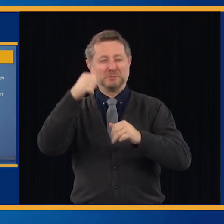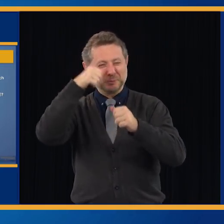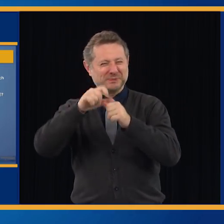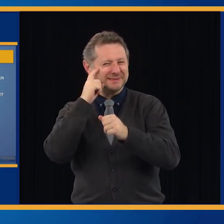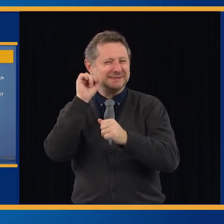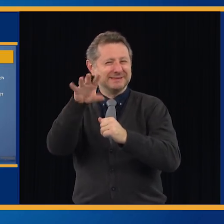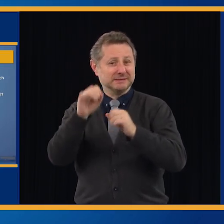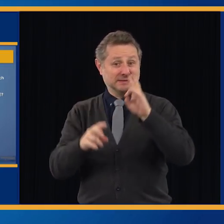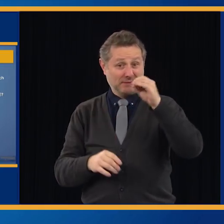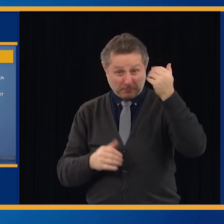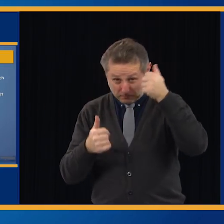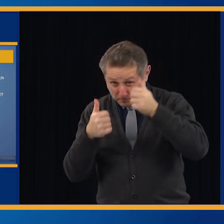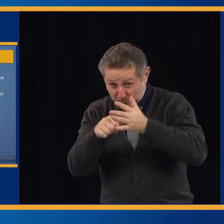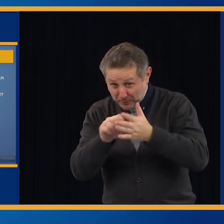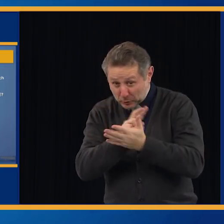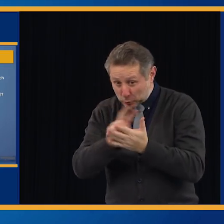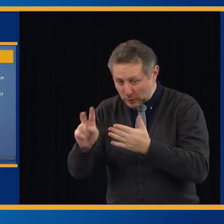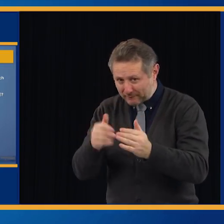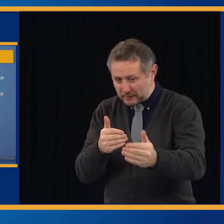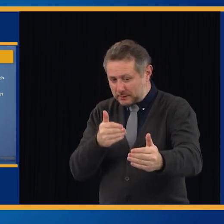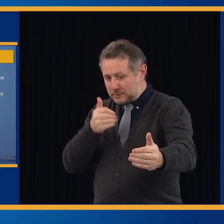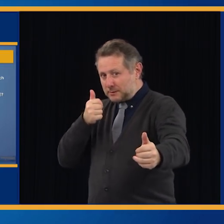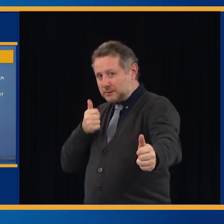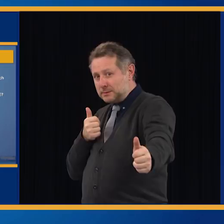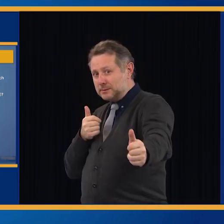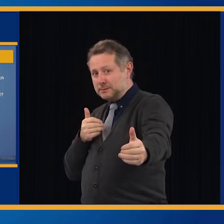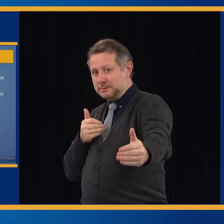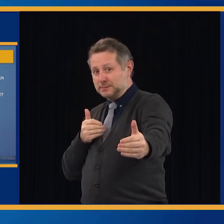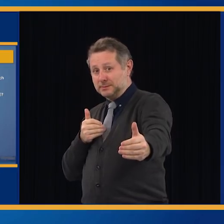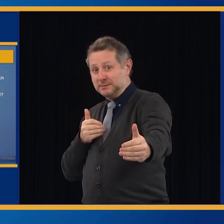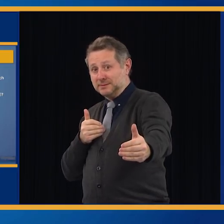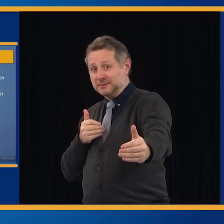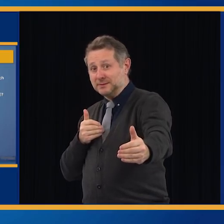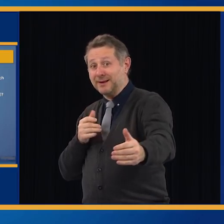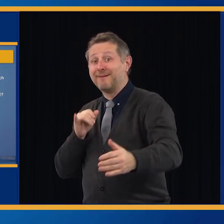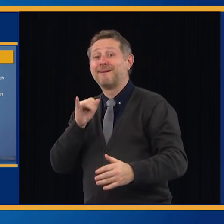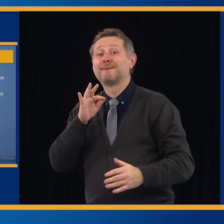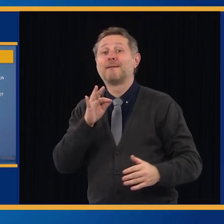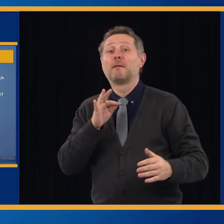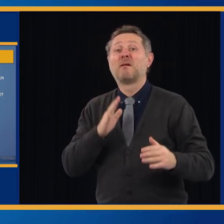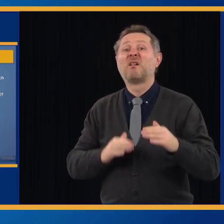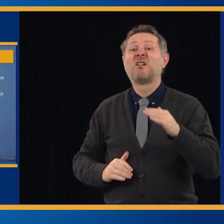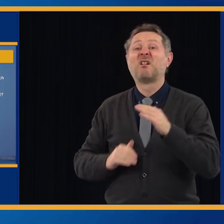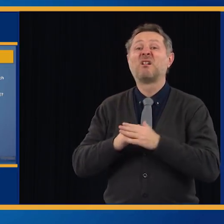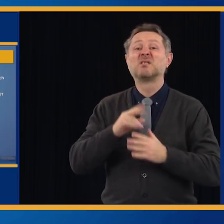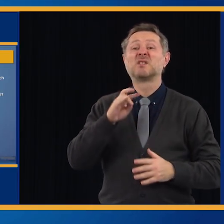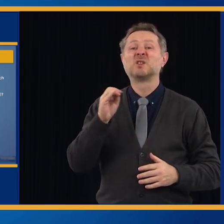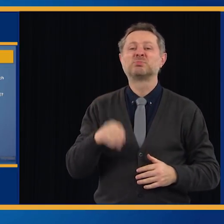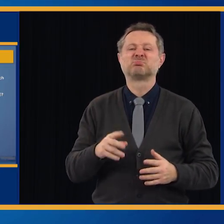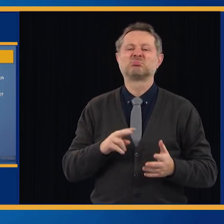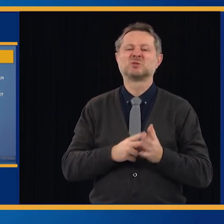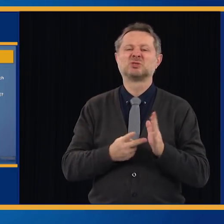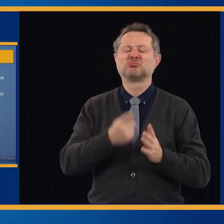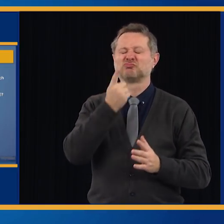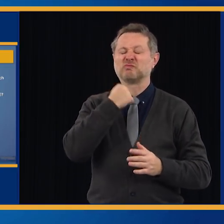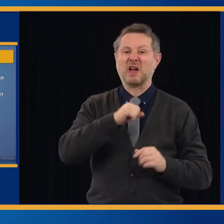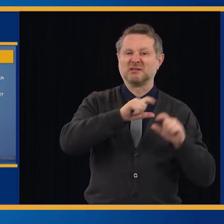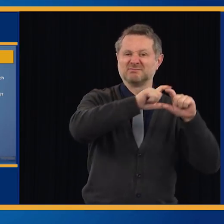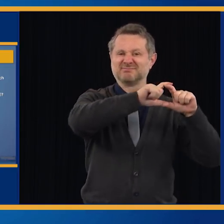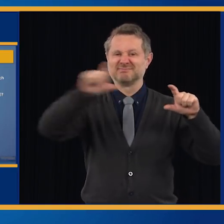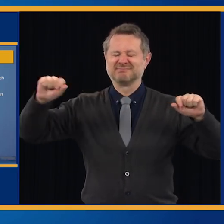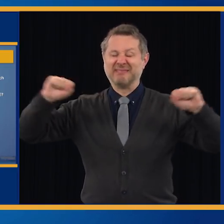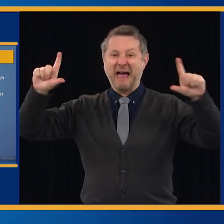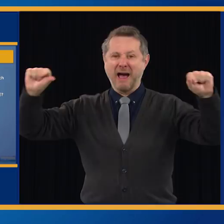2-week lag. If you're at 70%, bells should go off. Don't go over 70% in